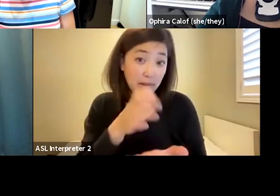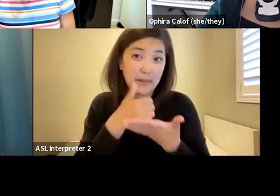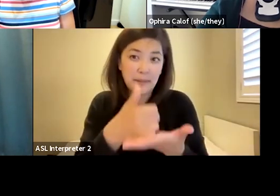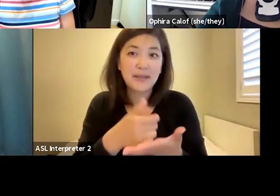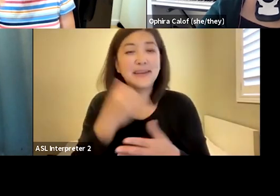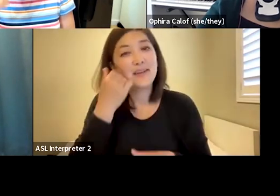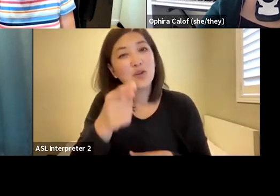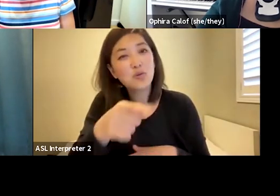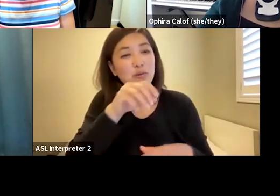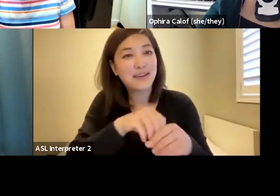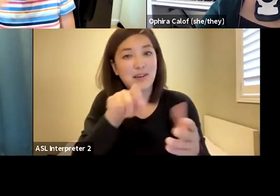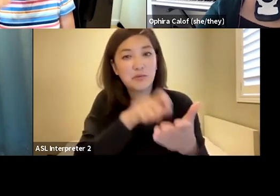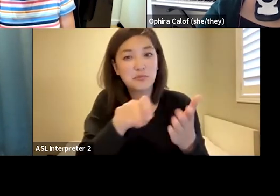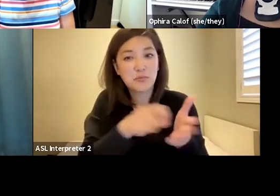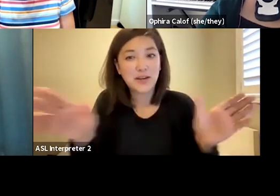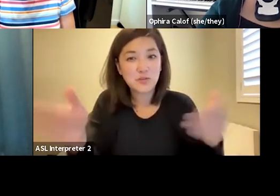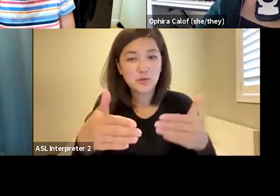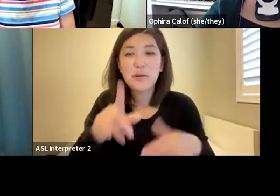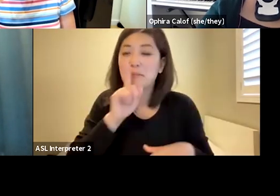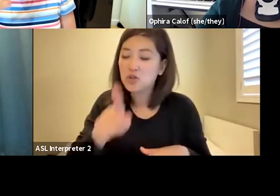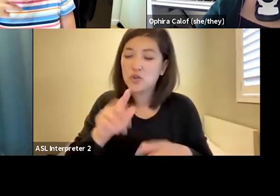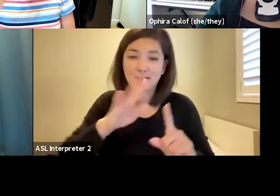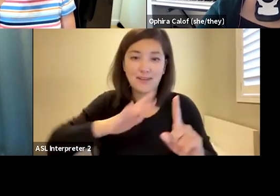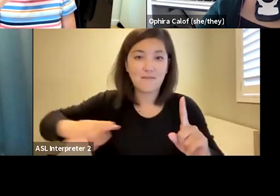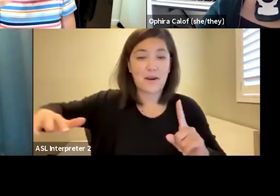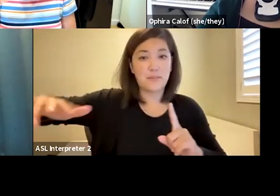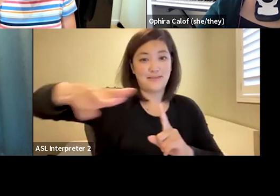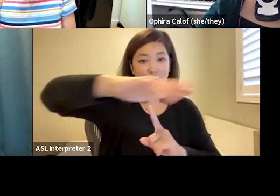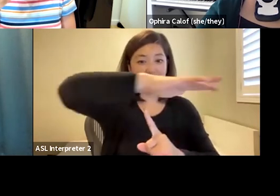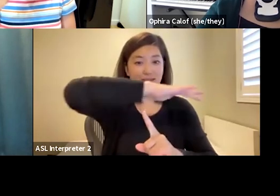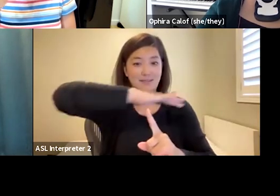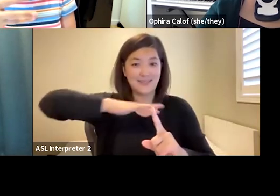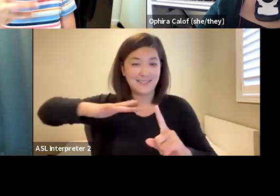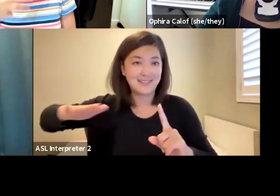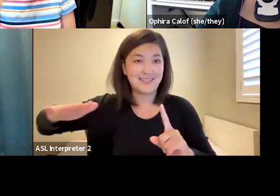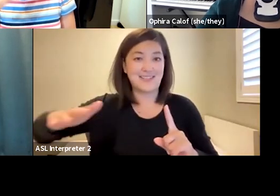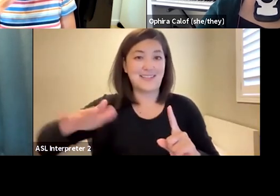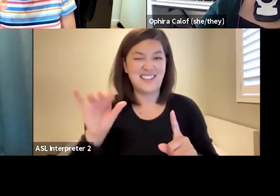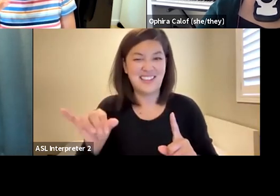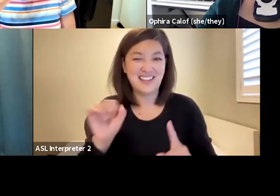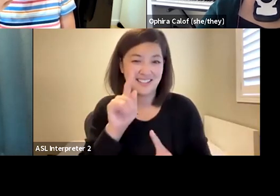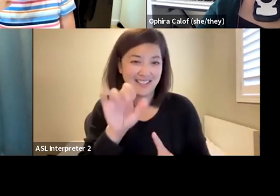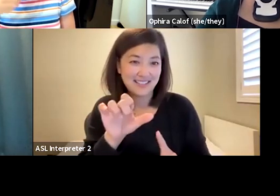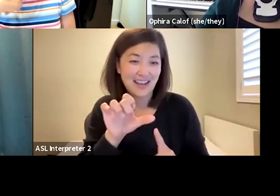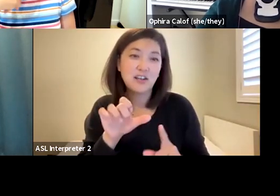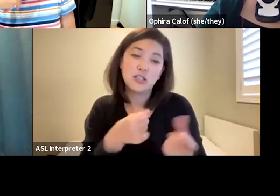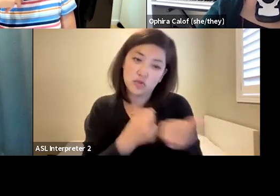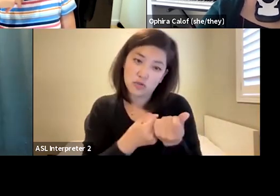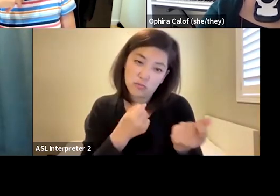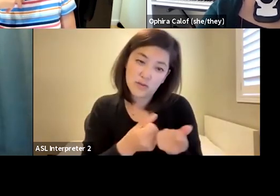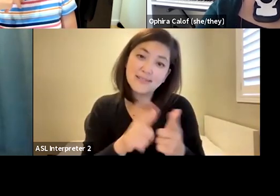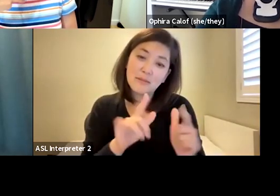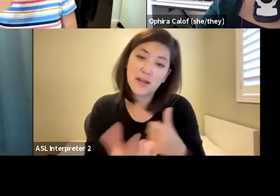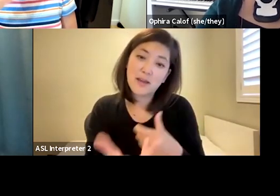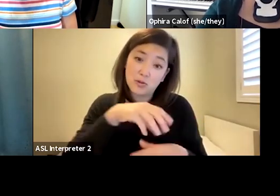writer's room, for example, is making sure that you're in an environment where that style is supported and inclusive. Like a lot of